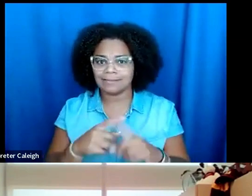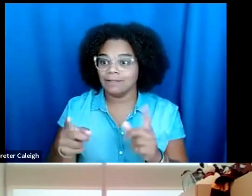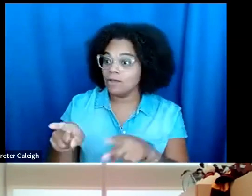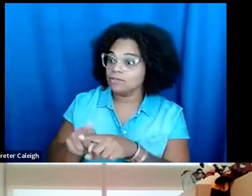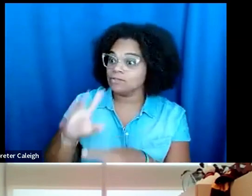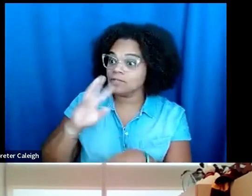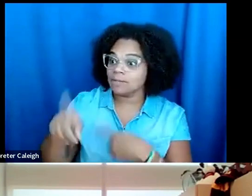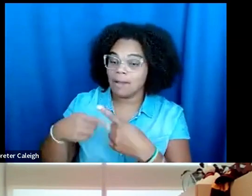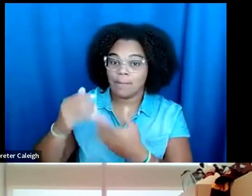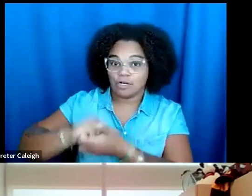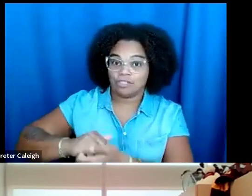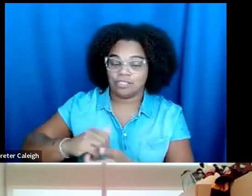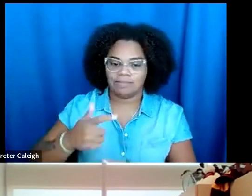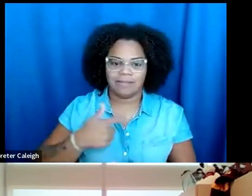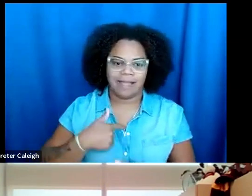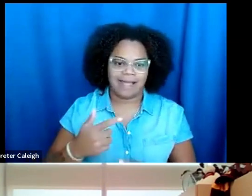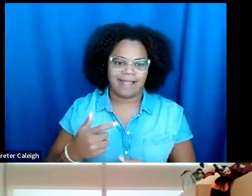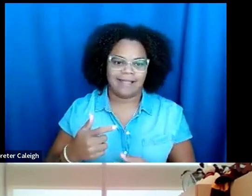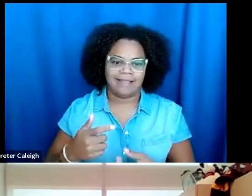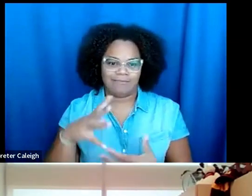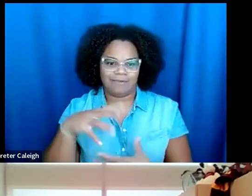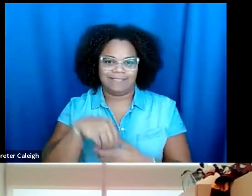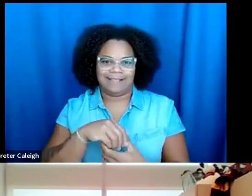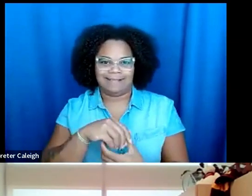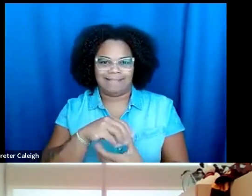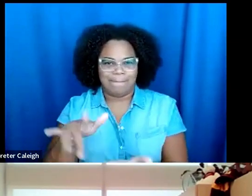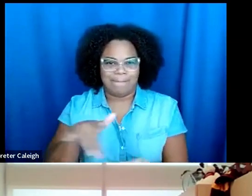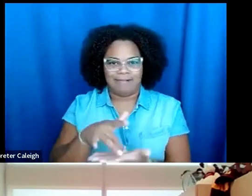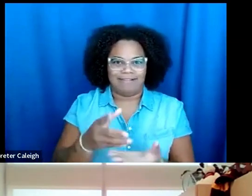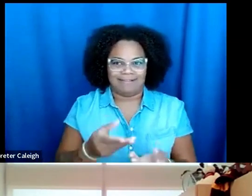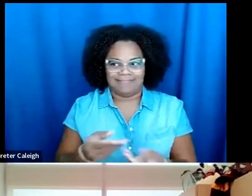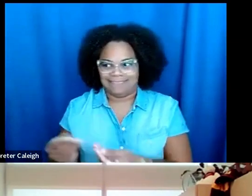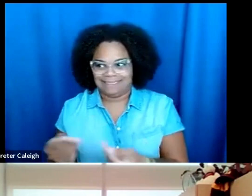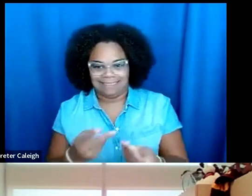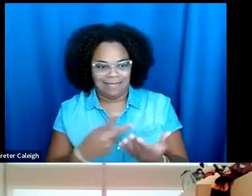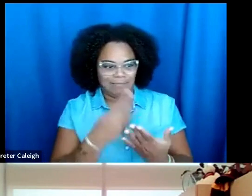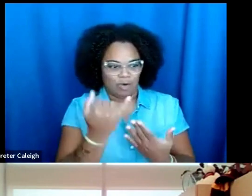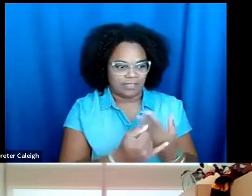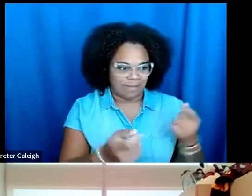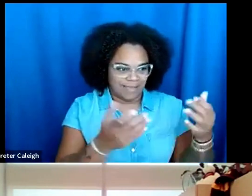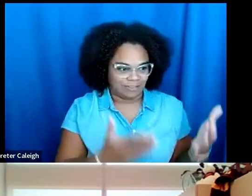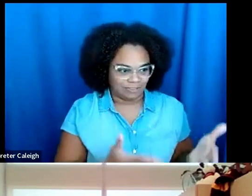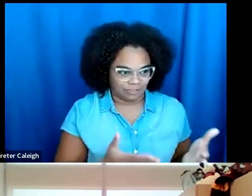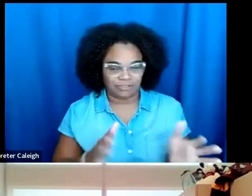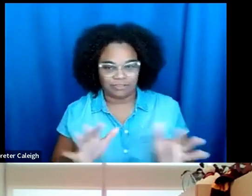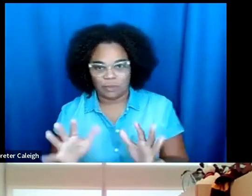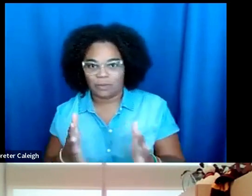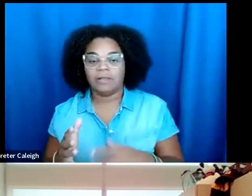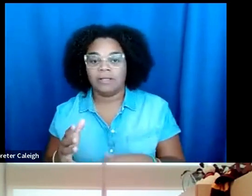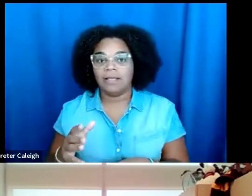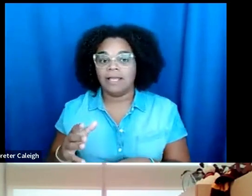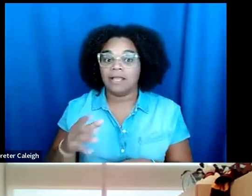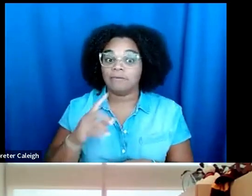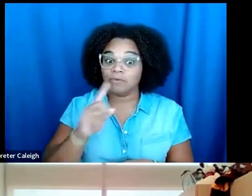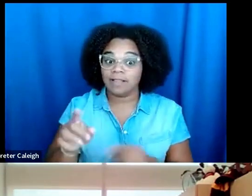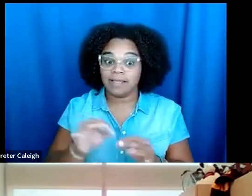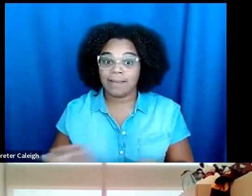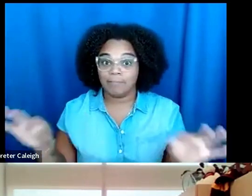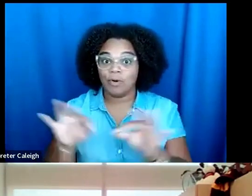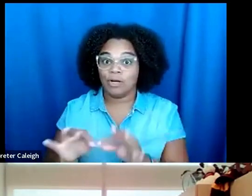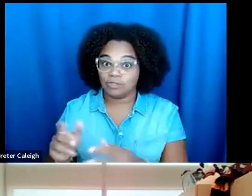I was in a middle space of being a project manager, it was very important to pull the voices